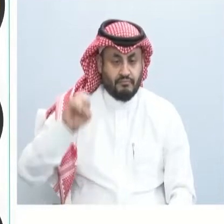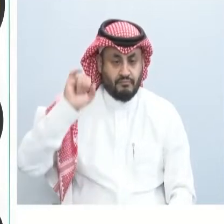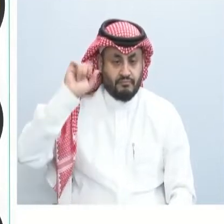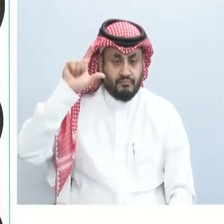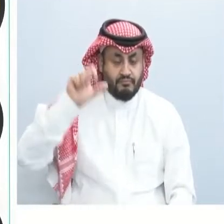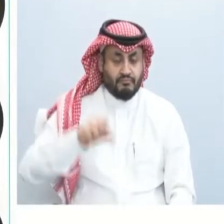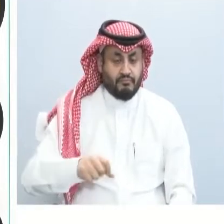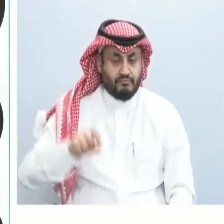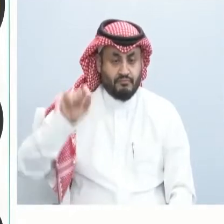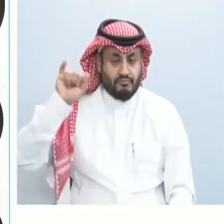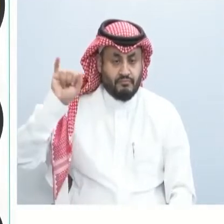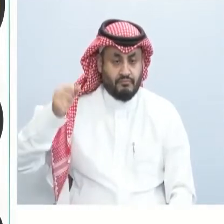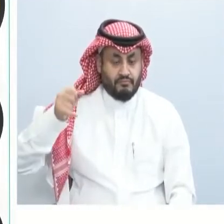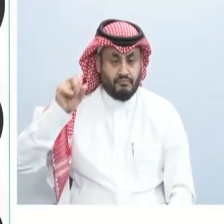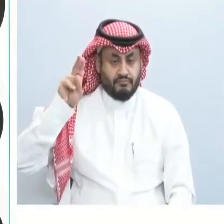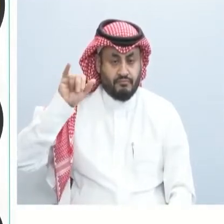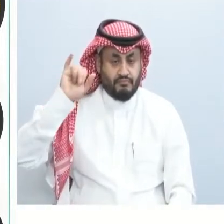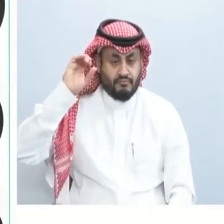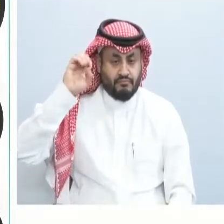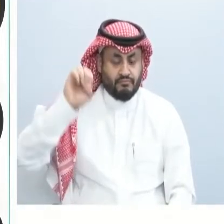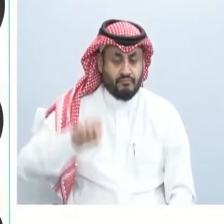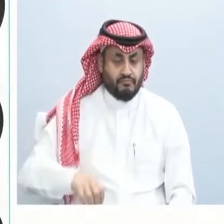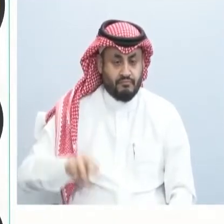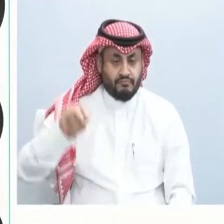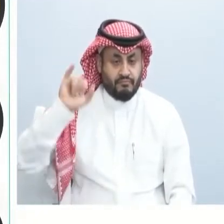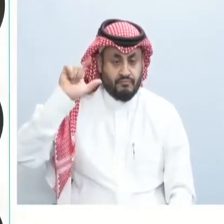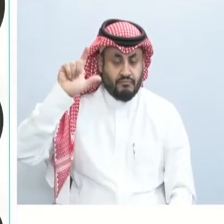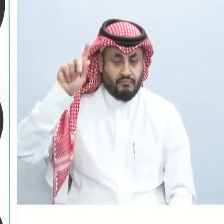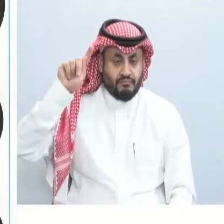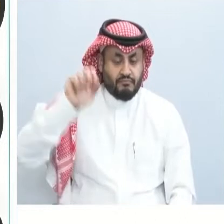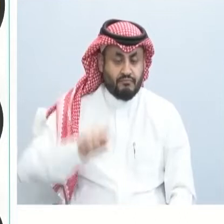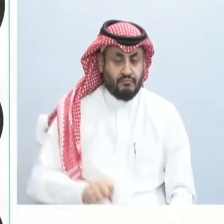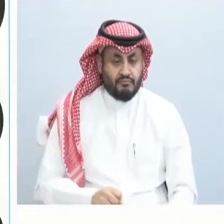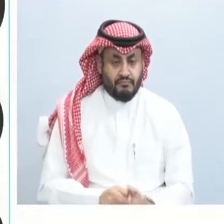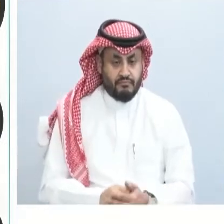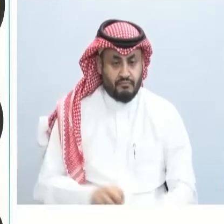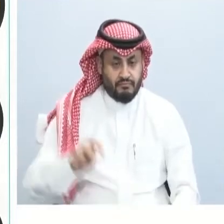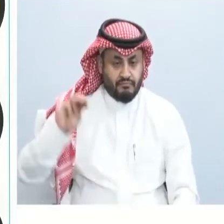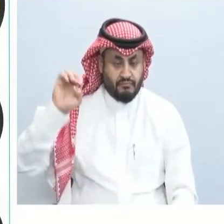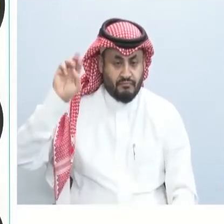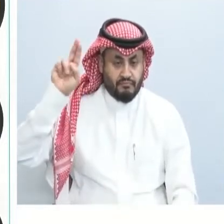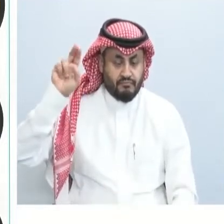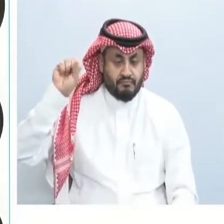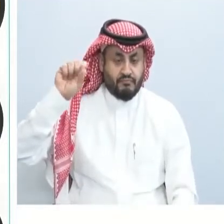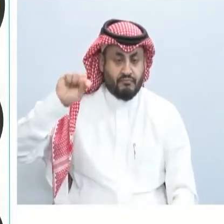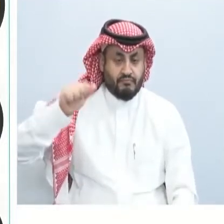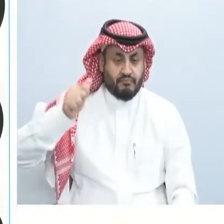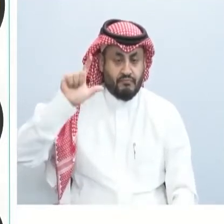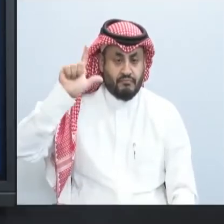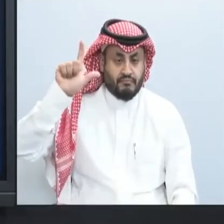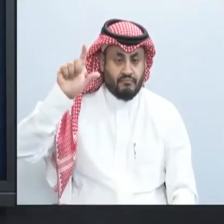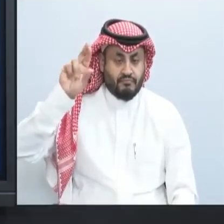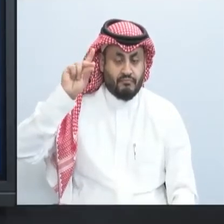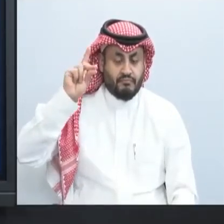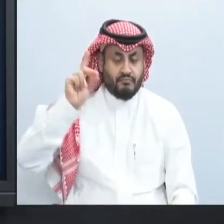juice, milk, mustard, and ketchup. So these were the